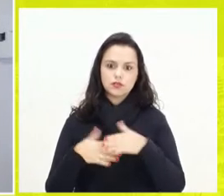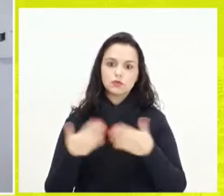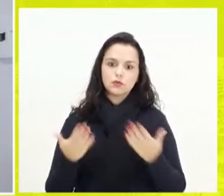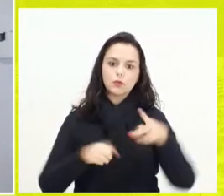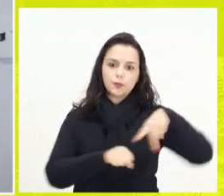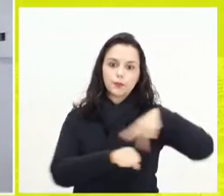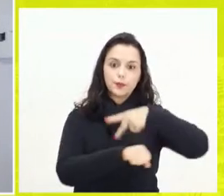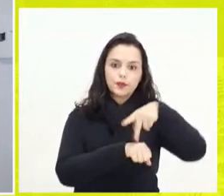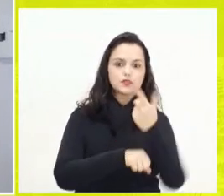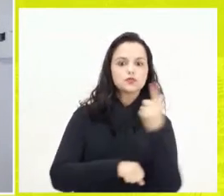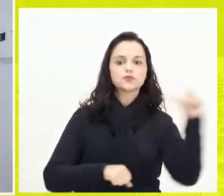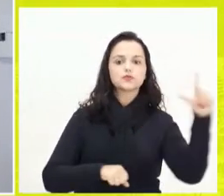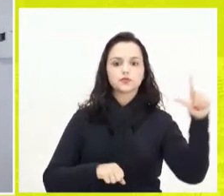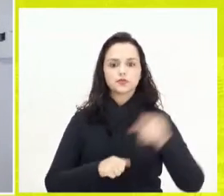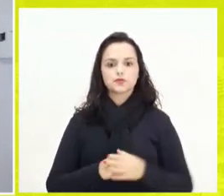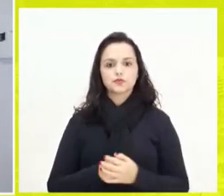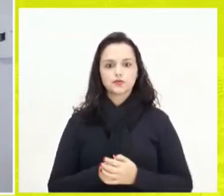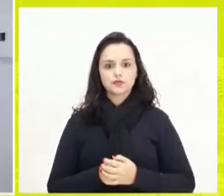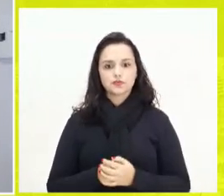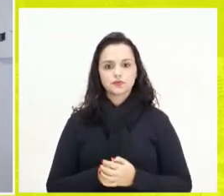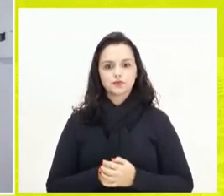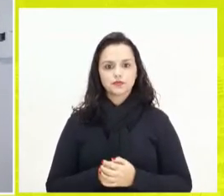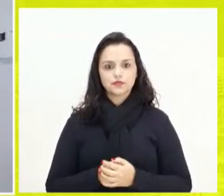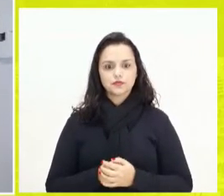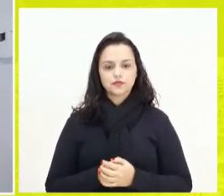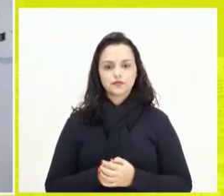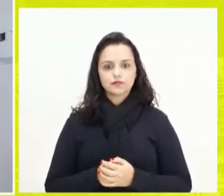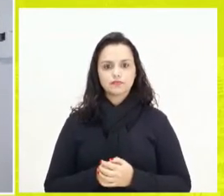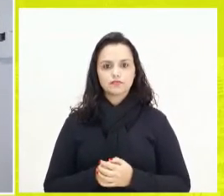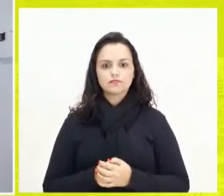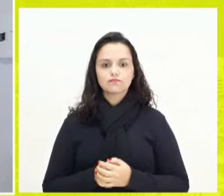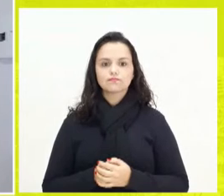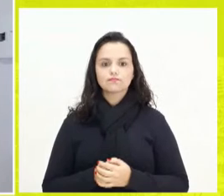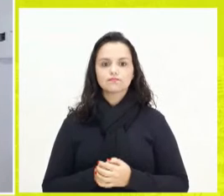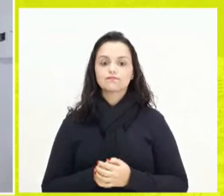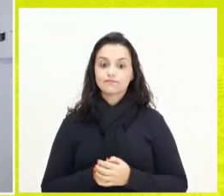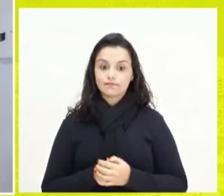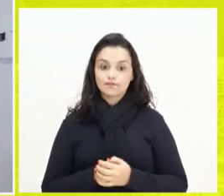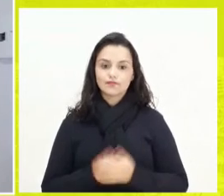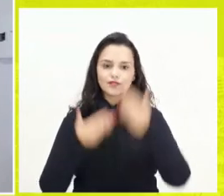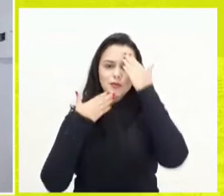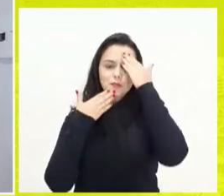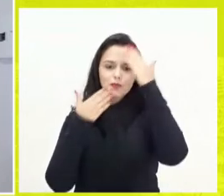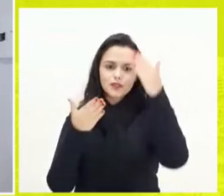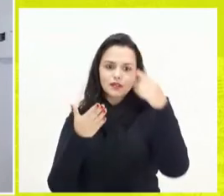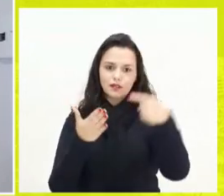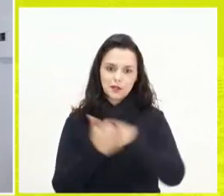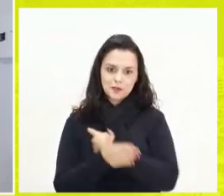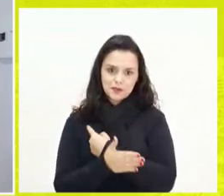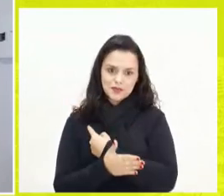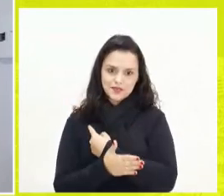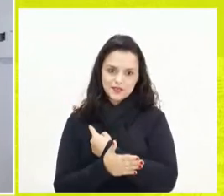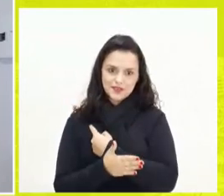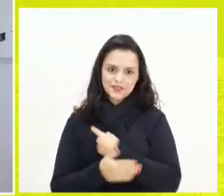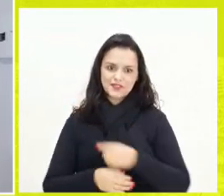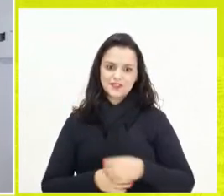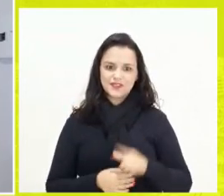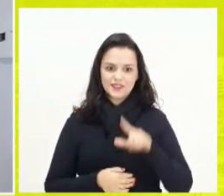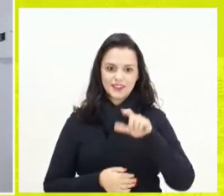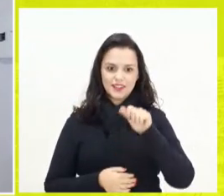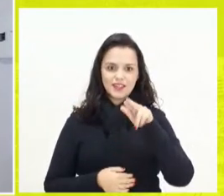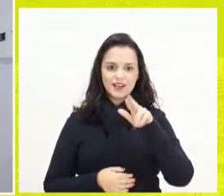you in brazil or some other countries well dear lord thanks for your